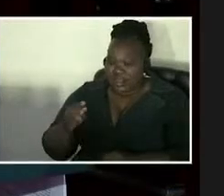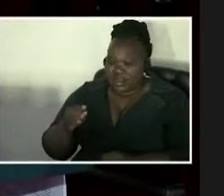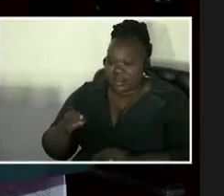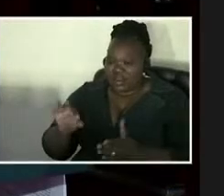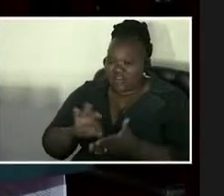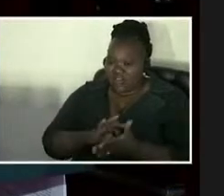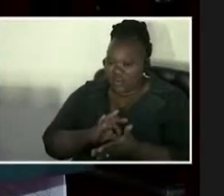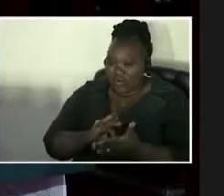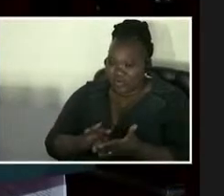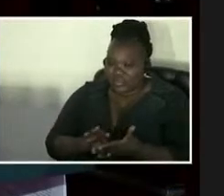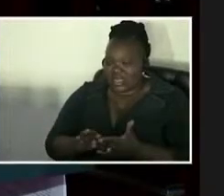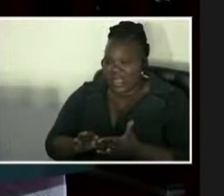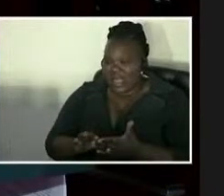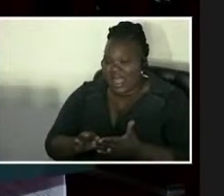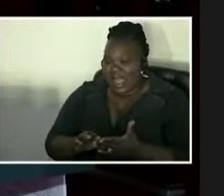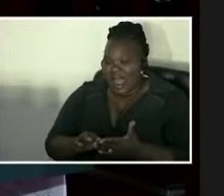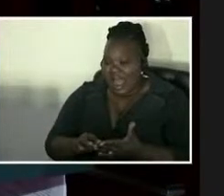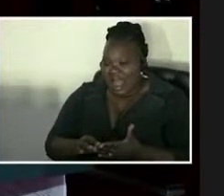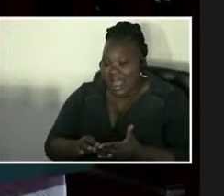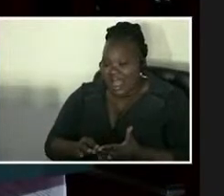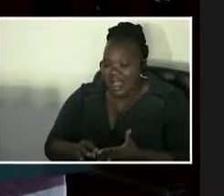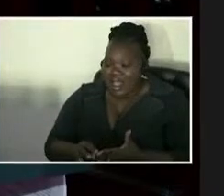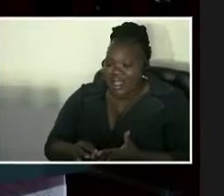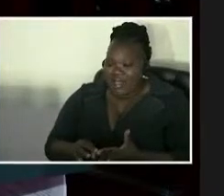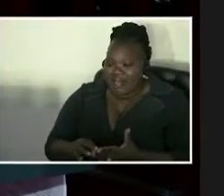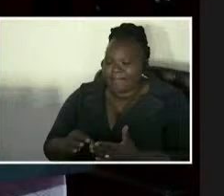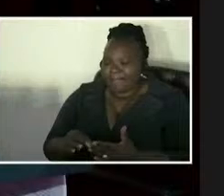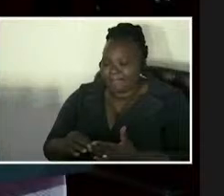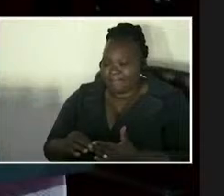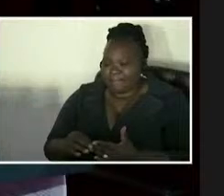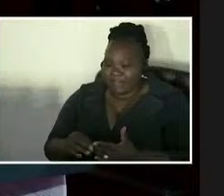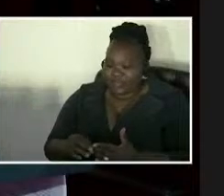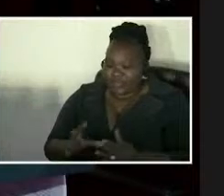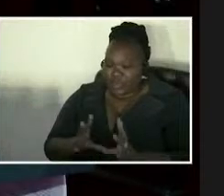who are aligned with the embassy affection why the